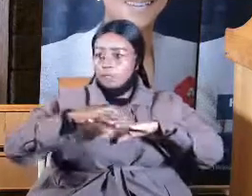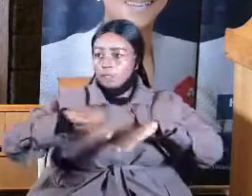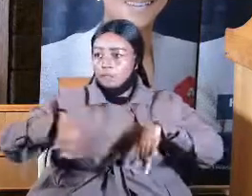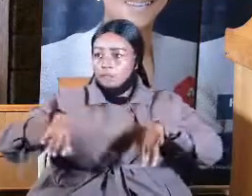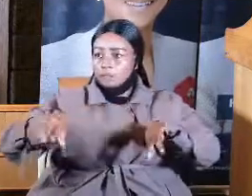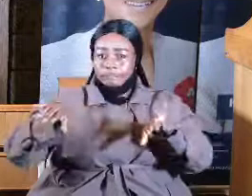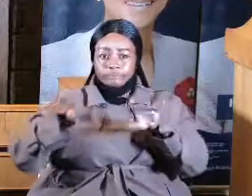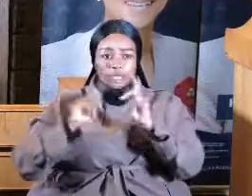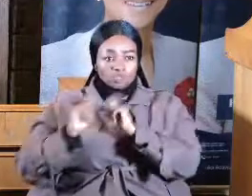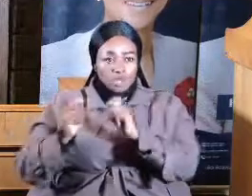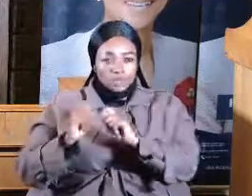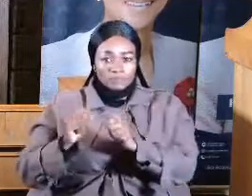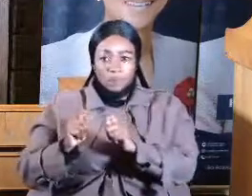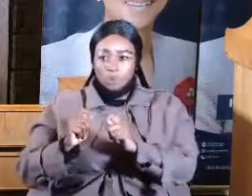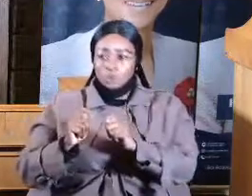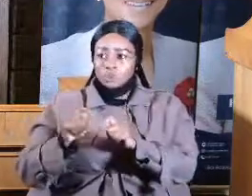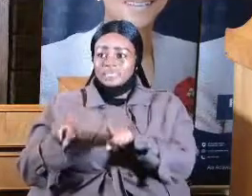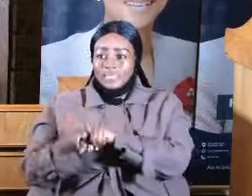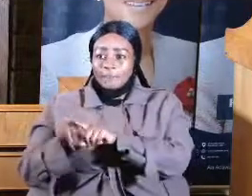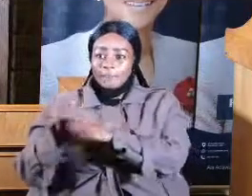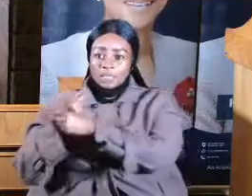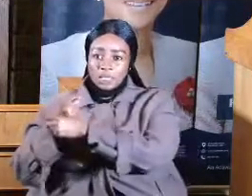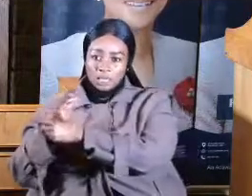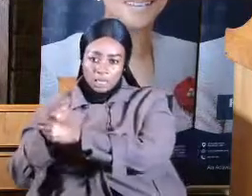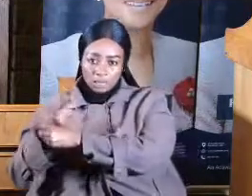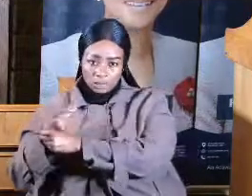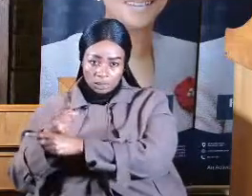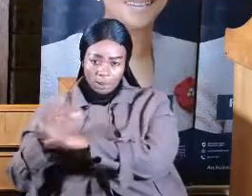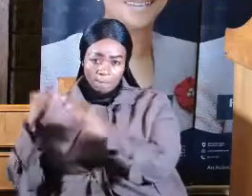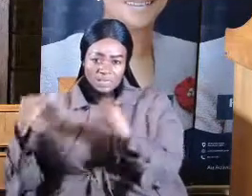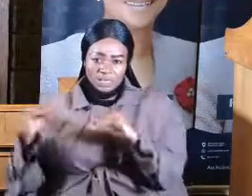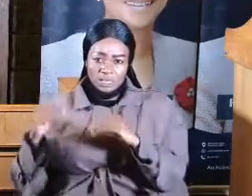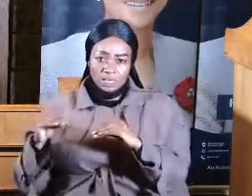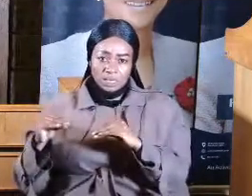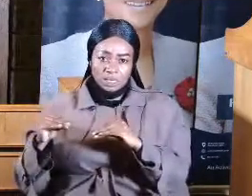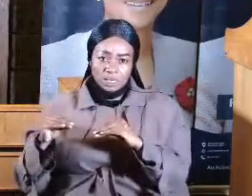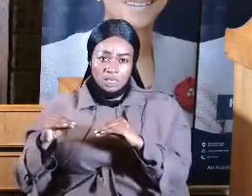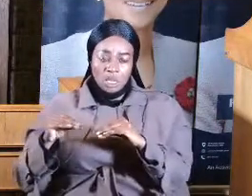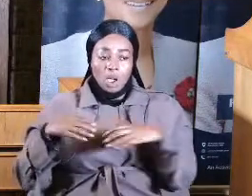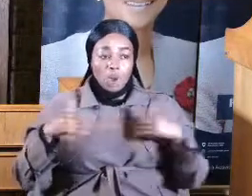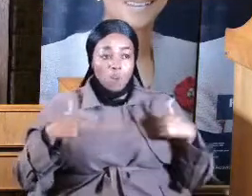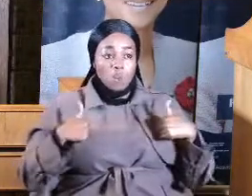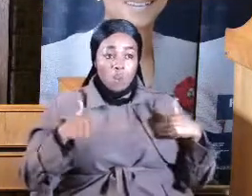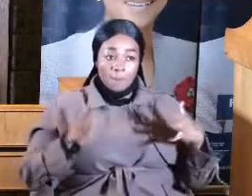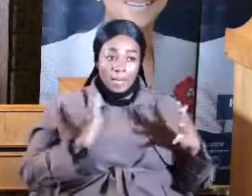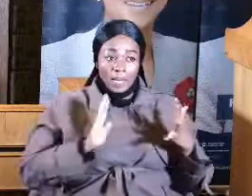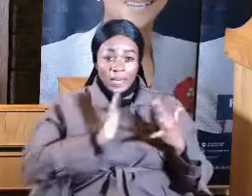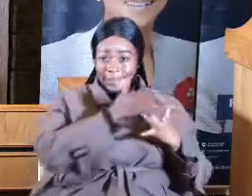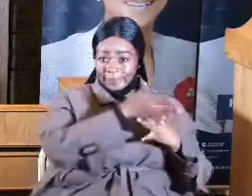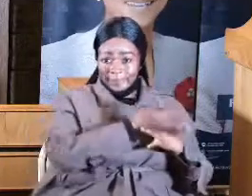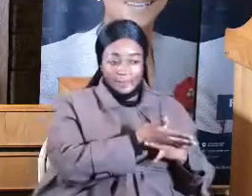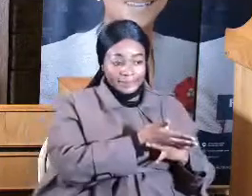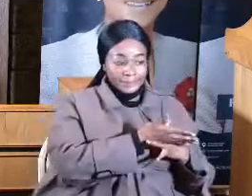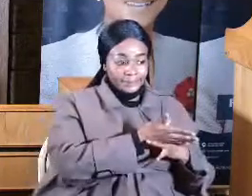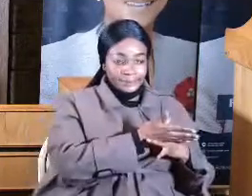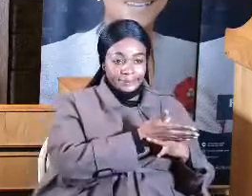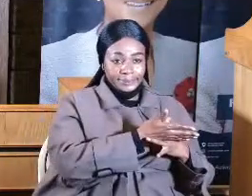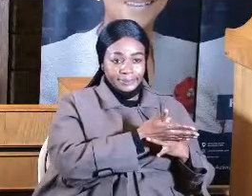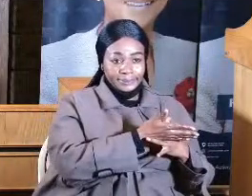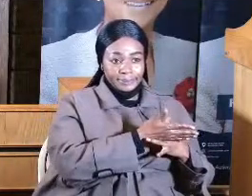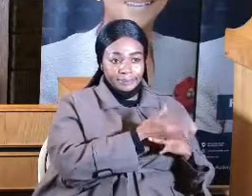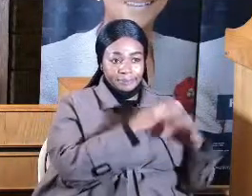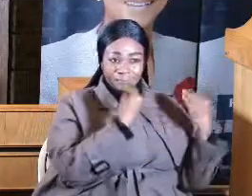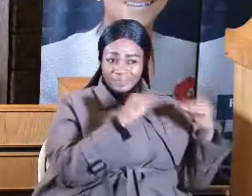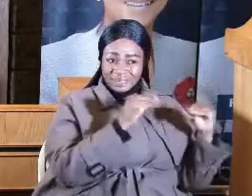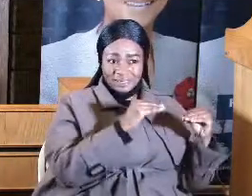industry, and the taxi industry. With more women entering these sectors, women are to become